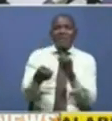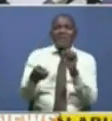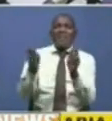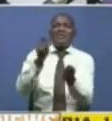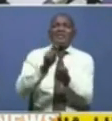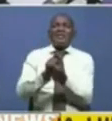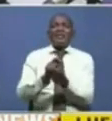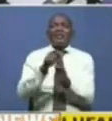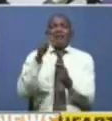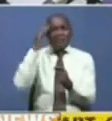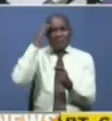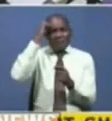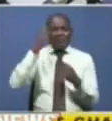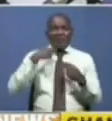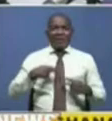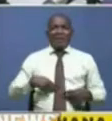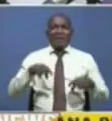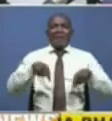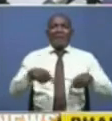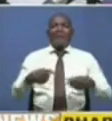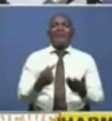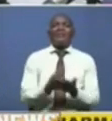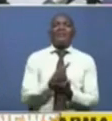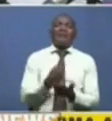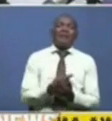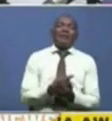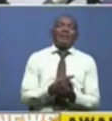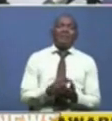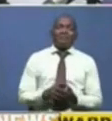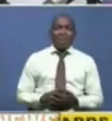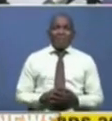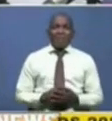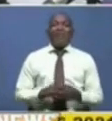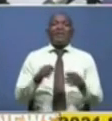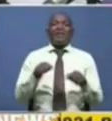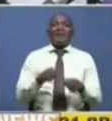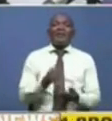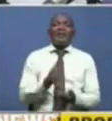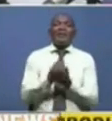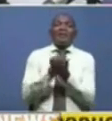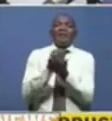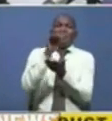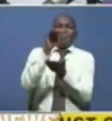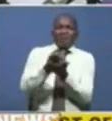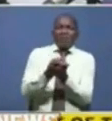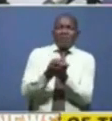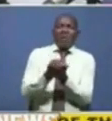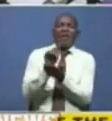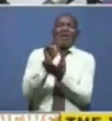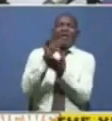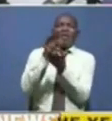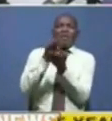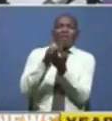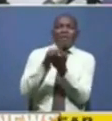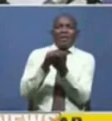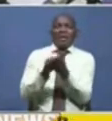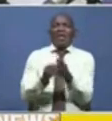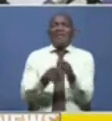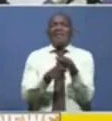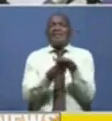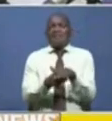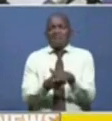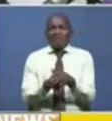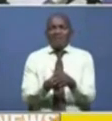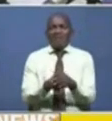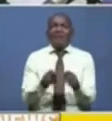of mental health in Ghana as a whole forever. It will help reduce the stigma towards mental illness. Our clients